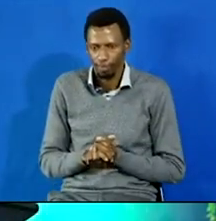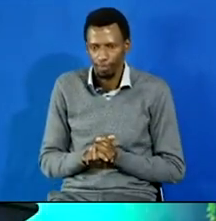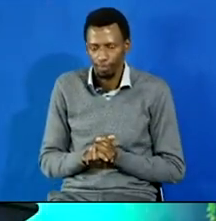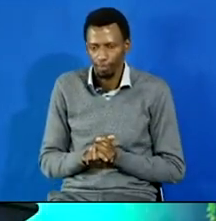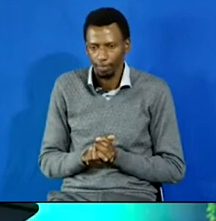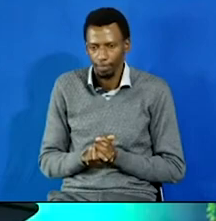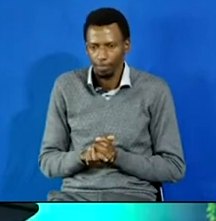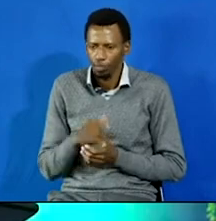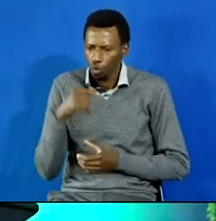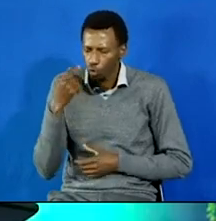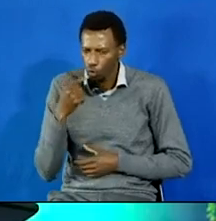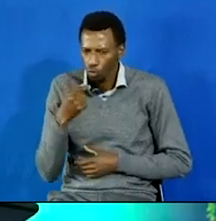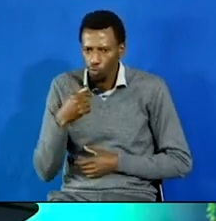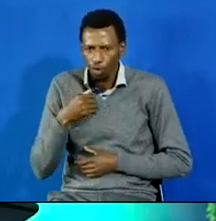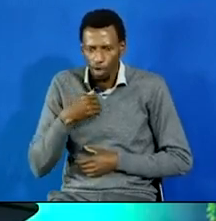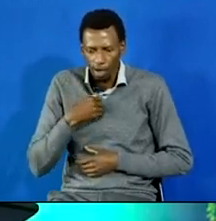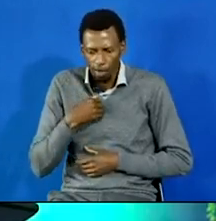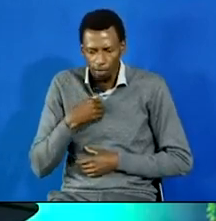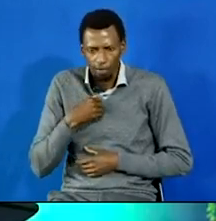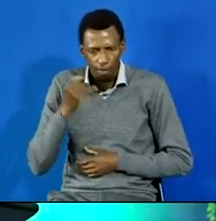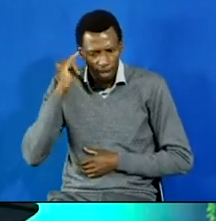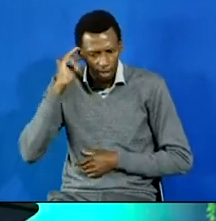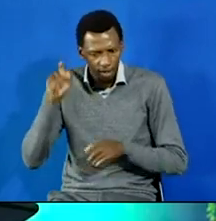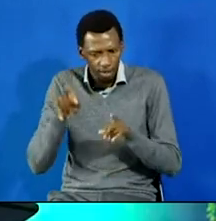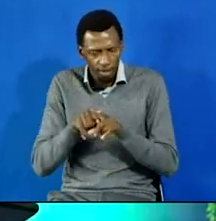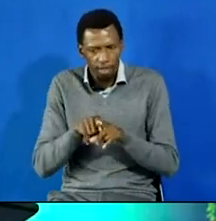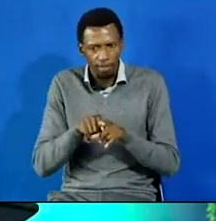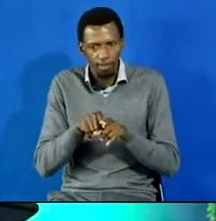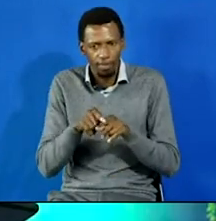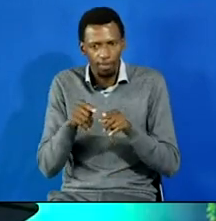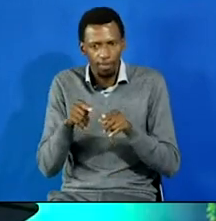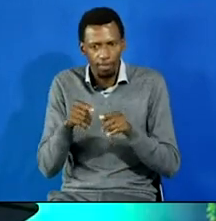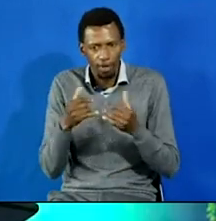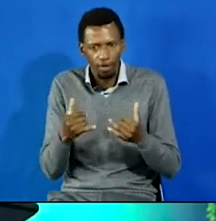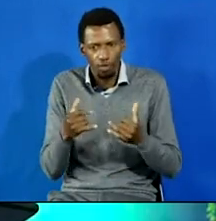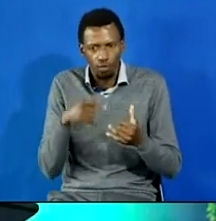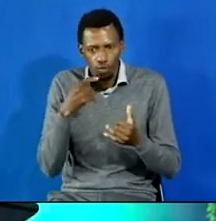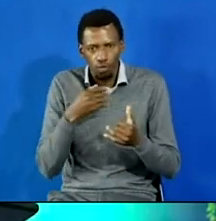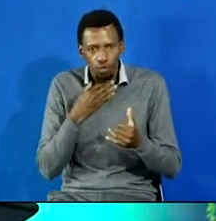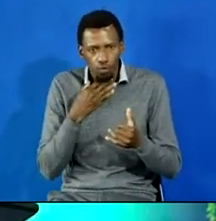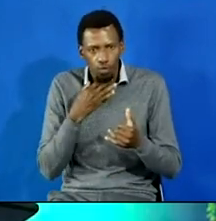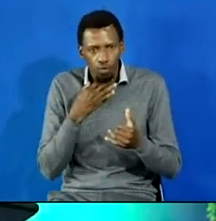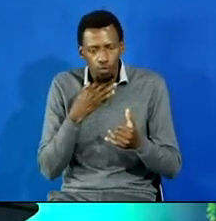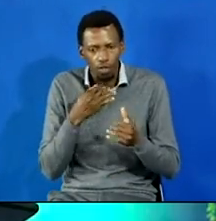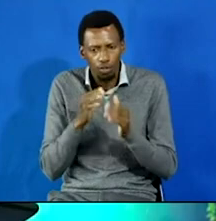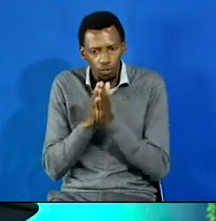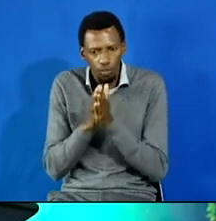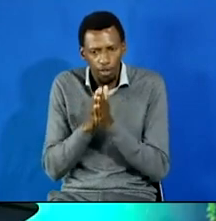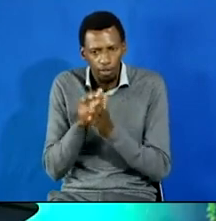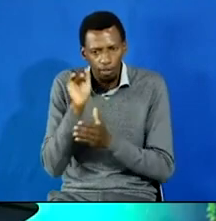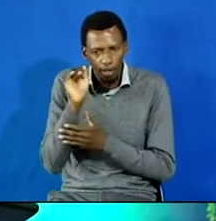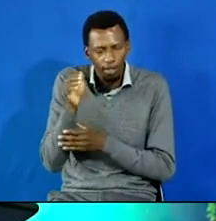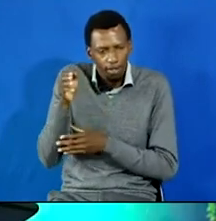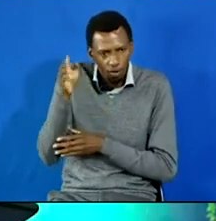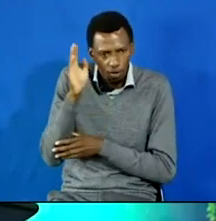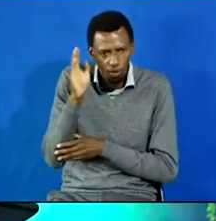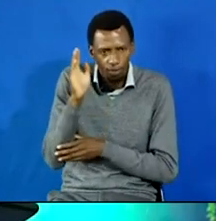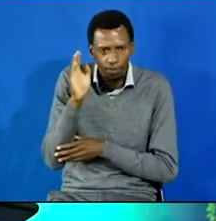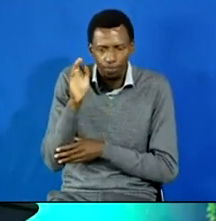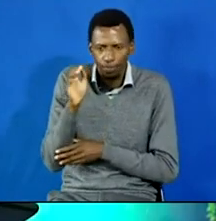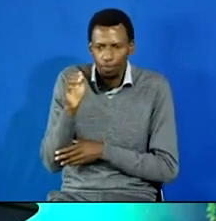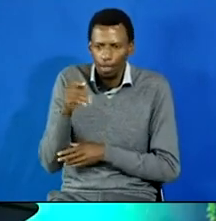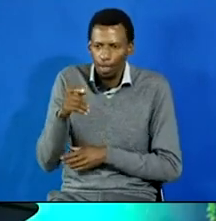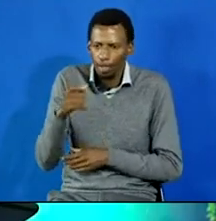Who was that prayer this time? That God, I